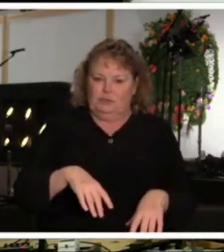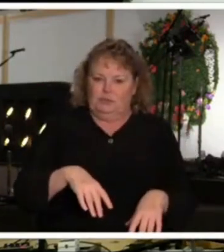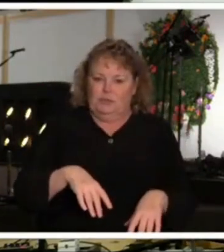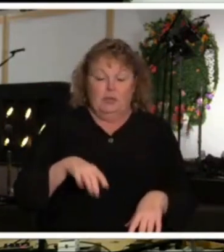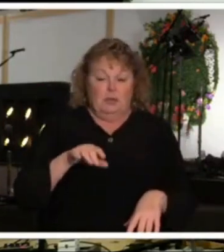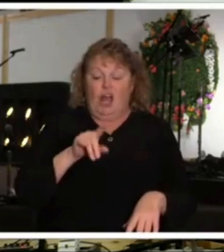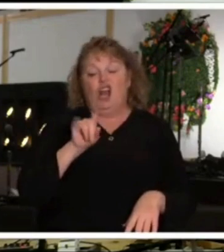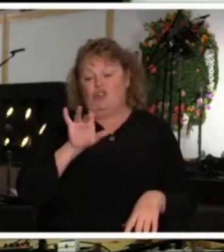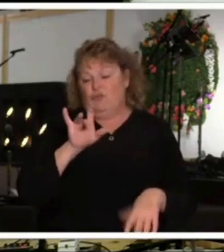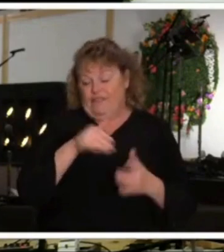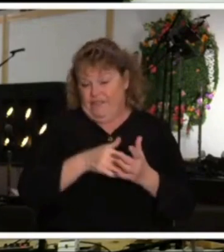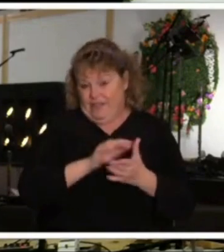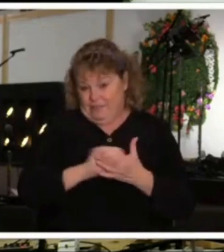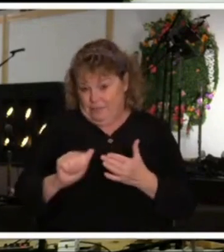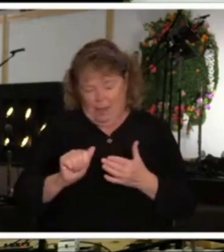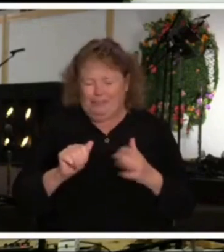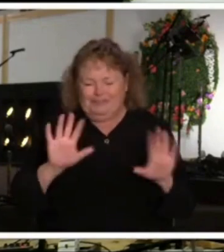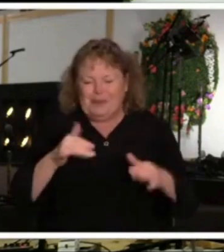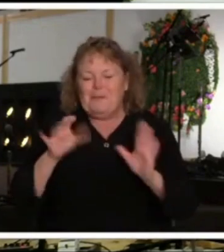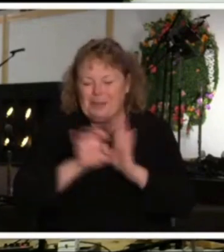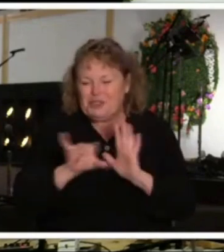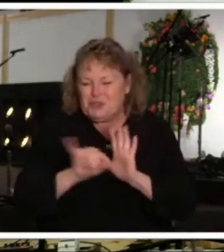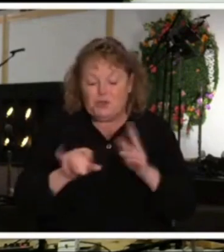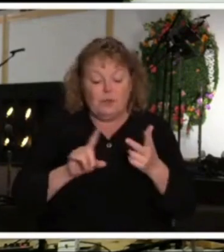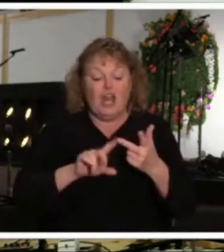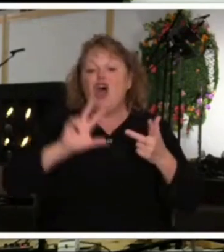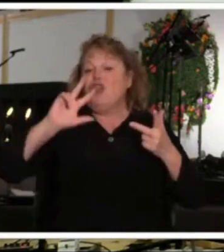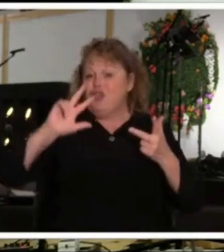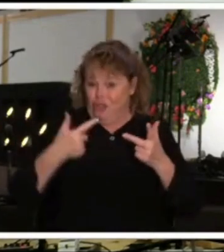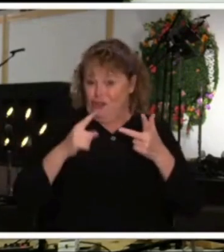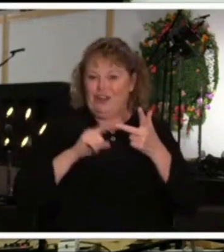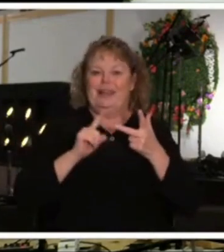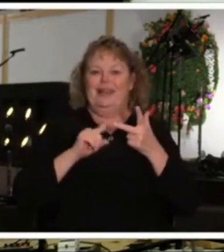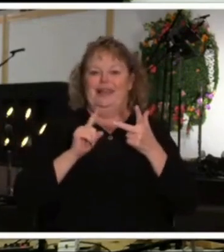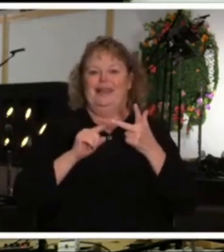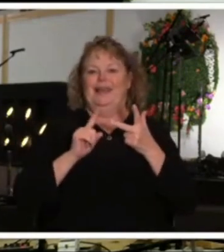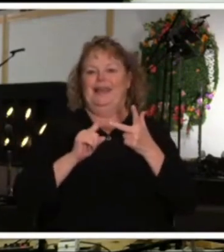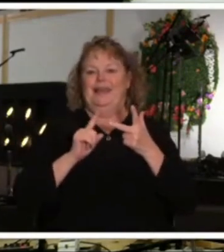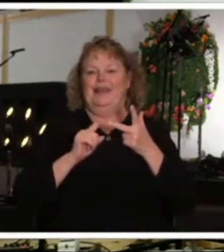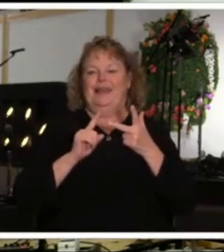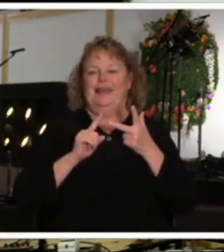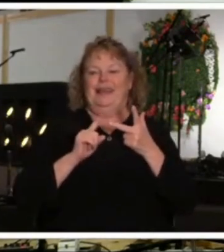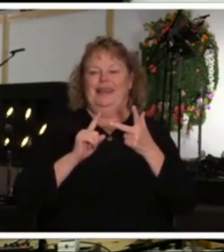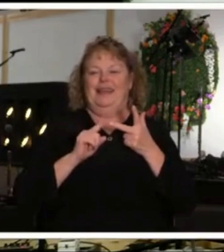125,000 pictures. And then we had another child, the third one.